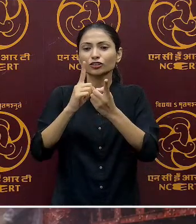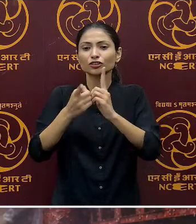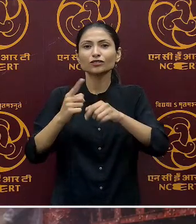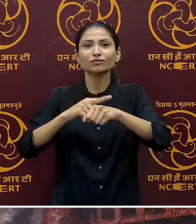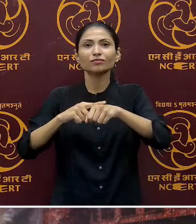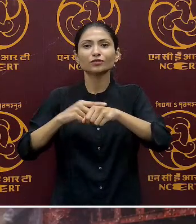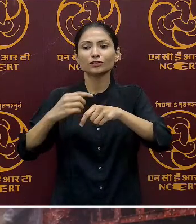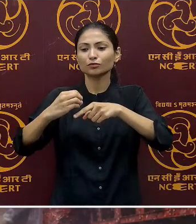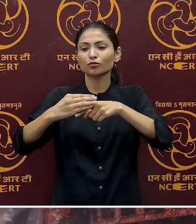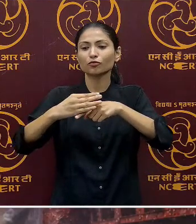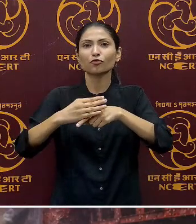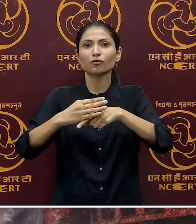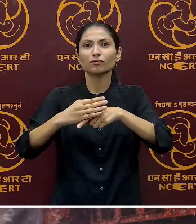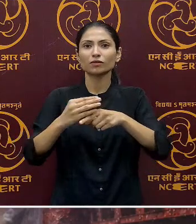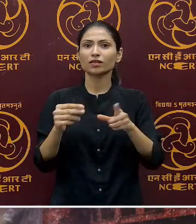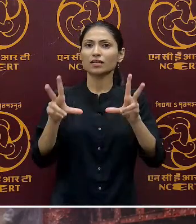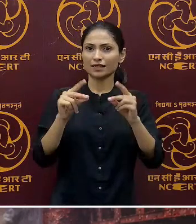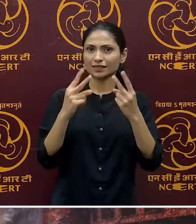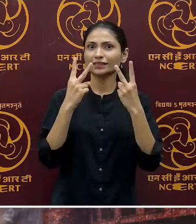or okay, I'll